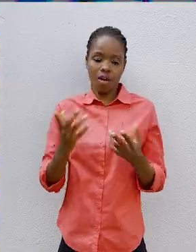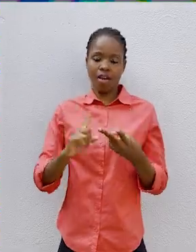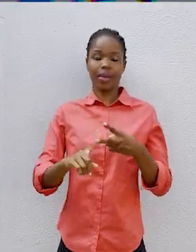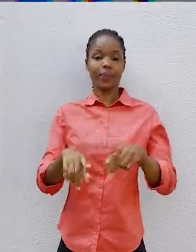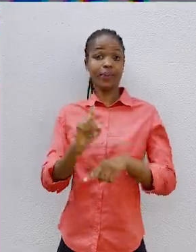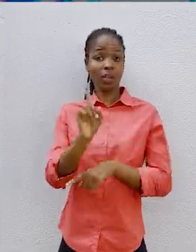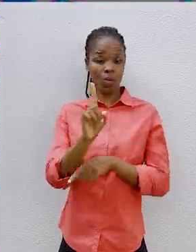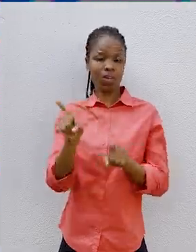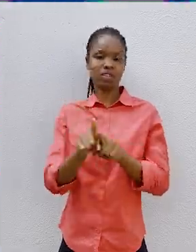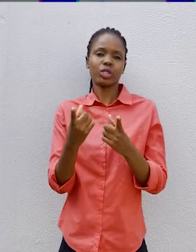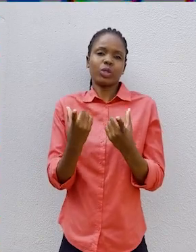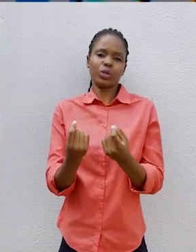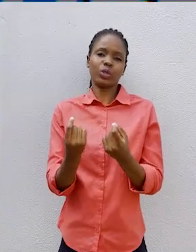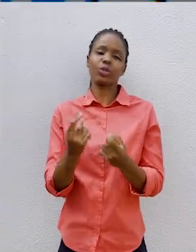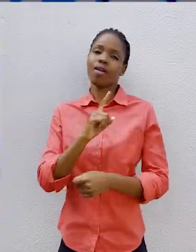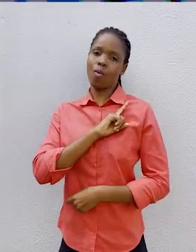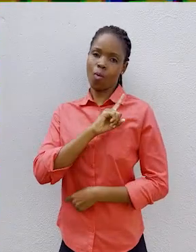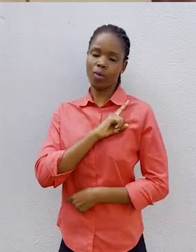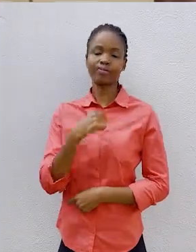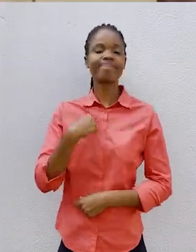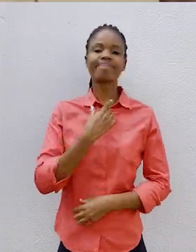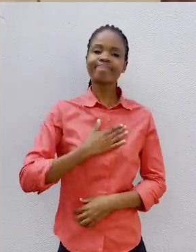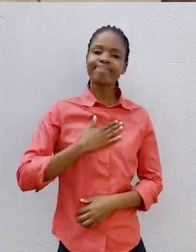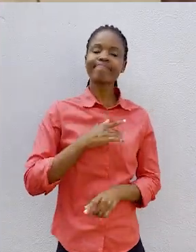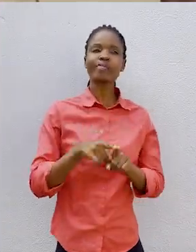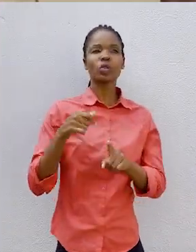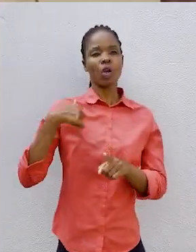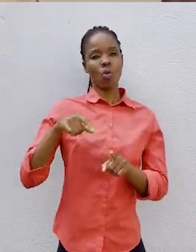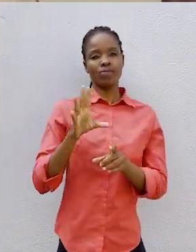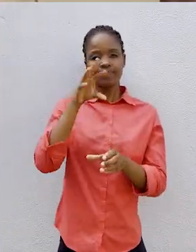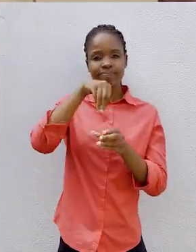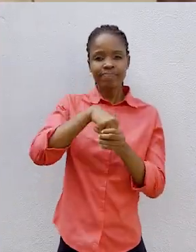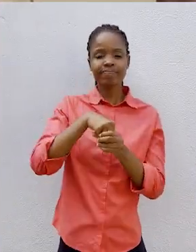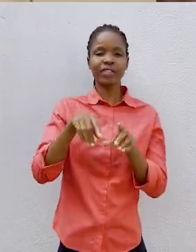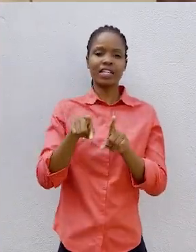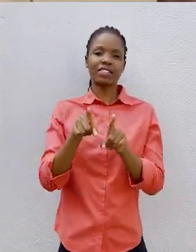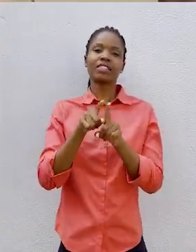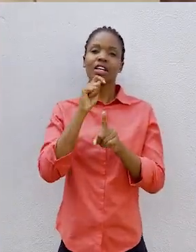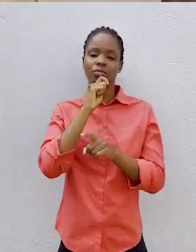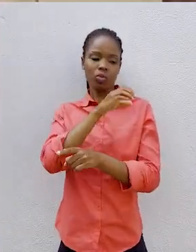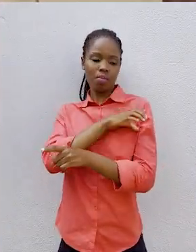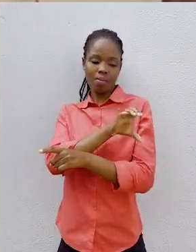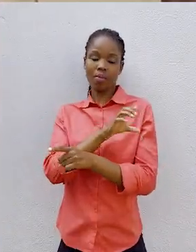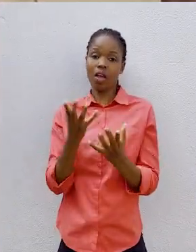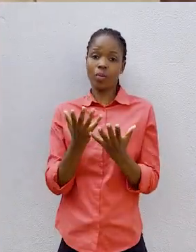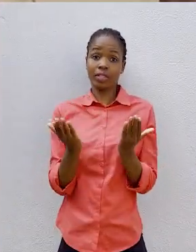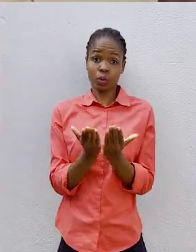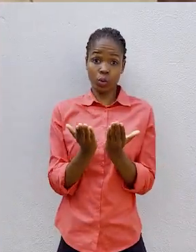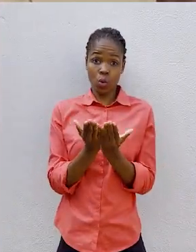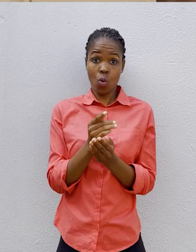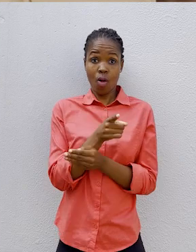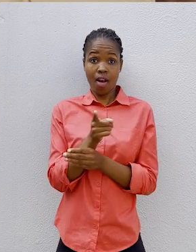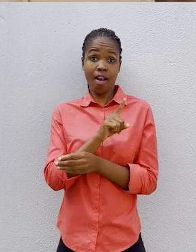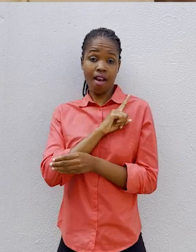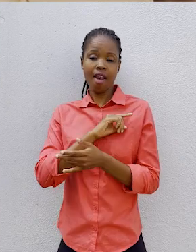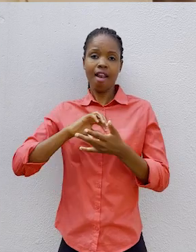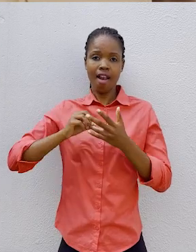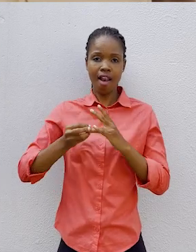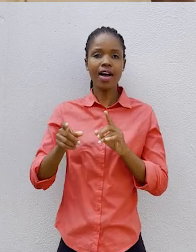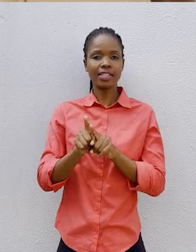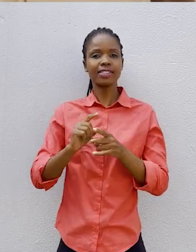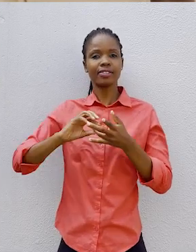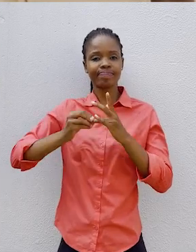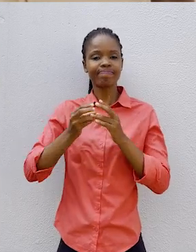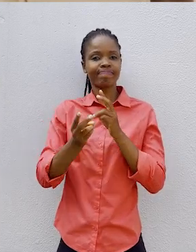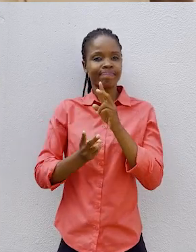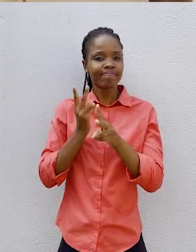what or where would it be? I feel like I would want to incorporate a position of power in a school just to like